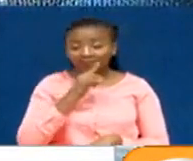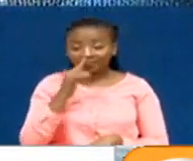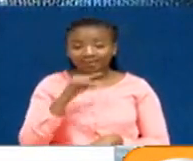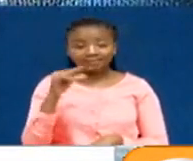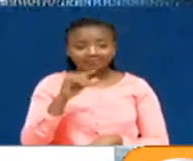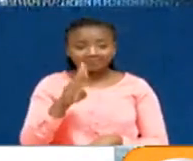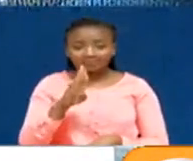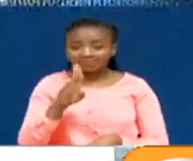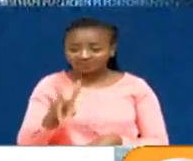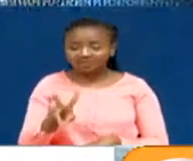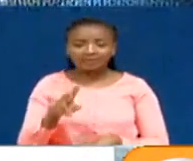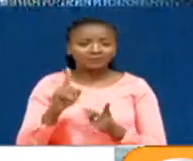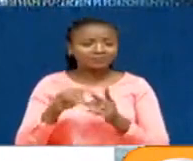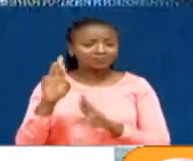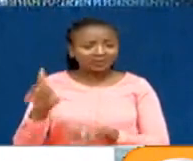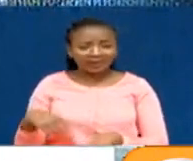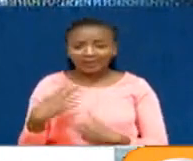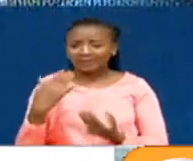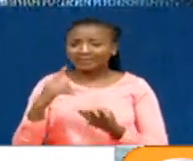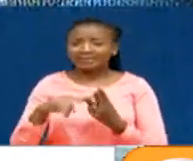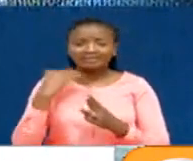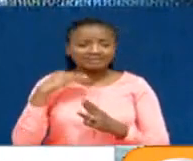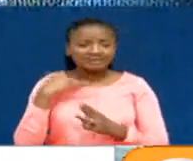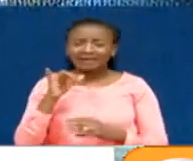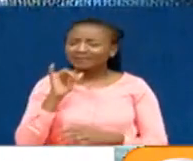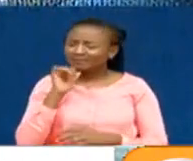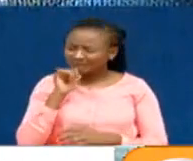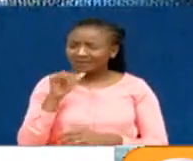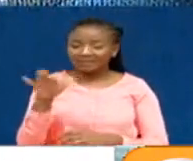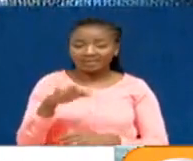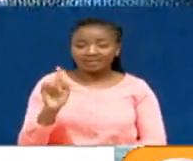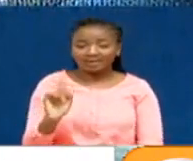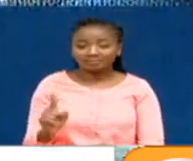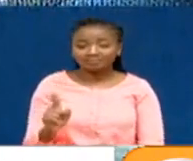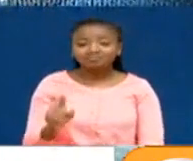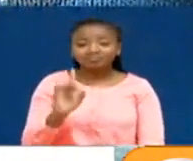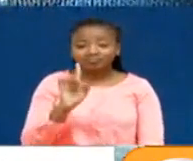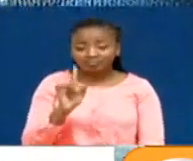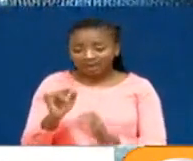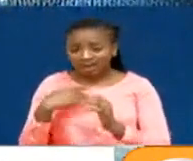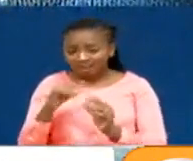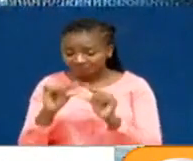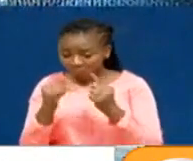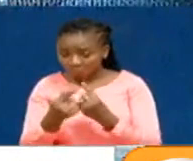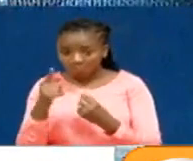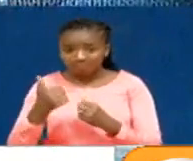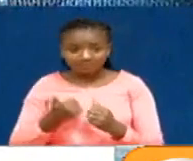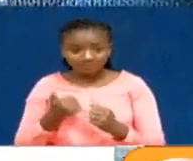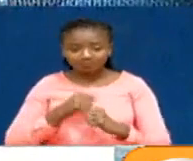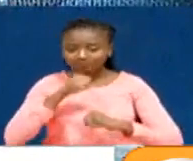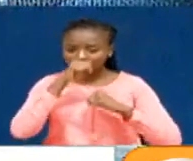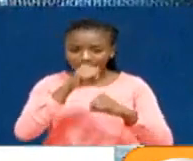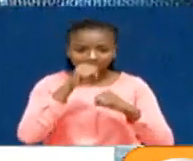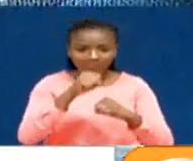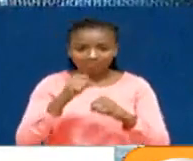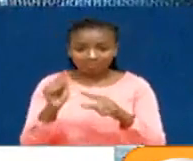gender-based violence makes it one of the most dangerous places in Nairobi. In the midst of the chaos, we find Box Girls Kenya, an